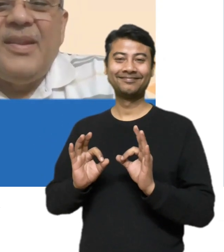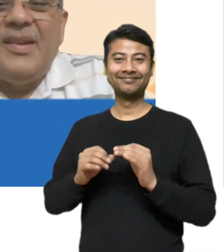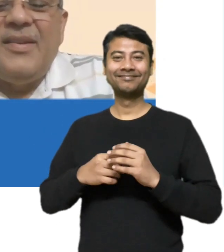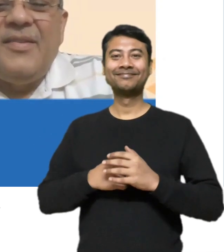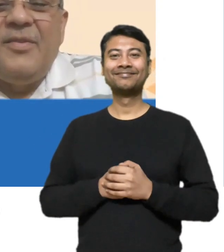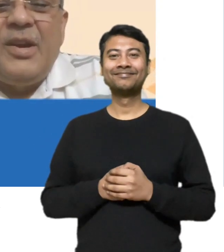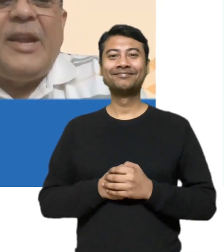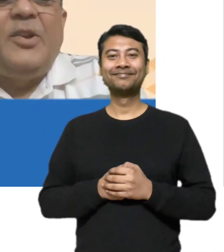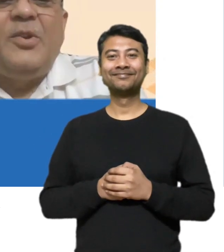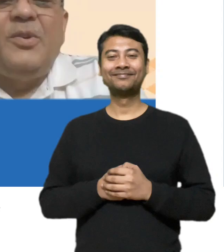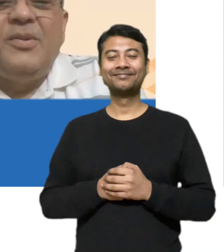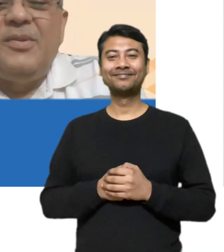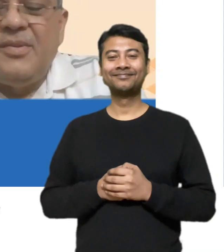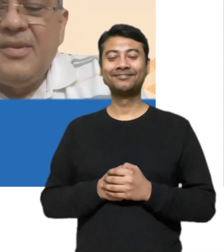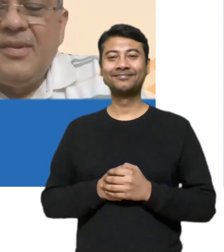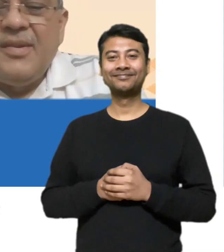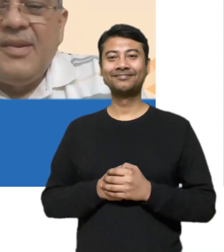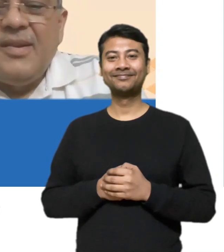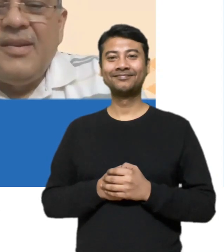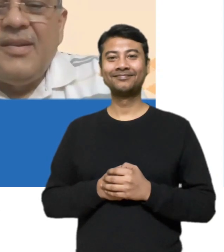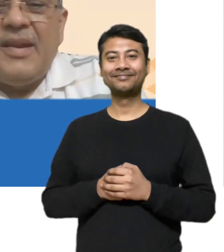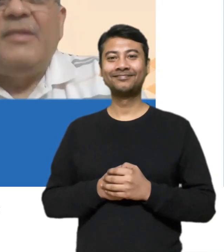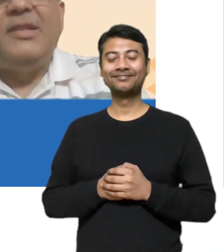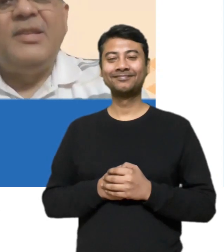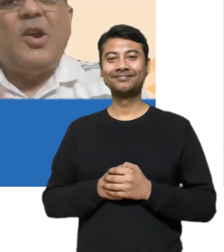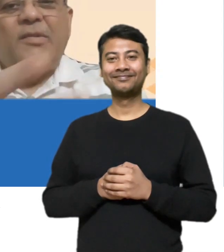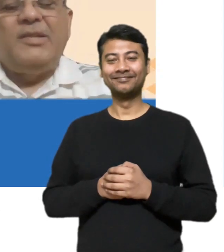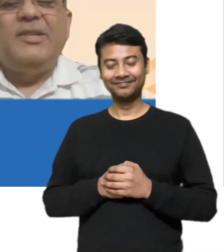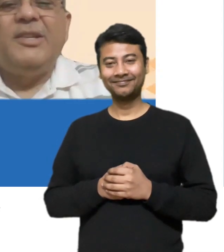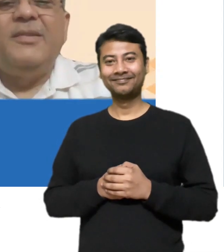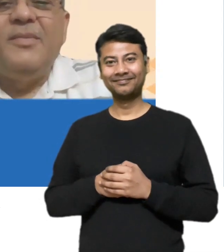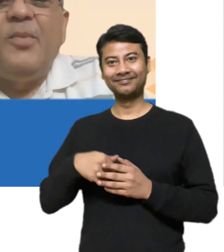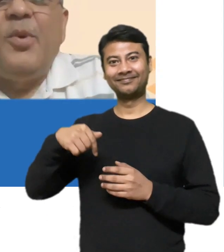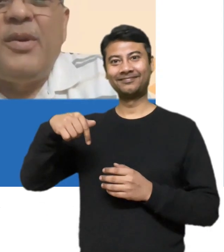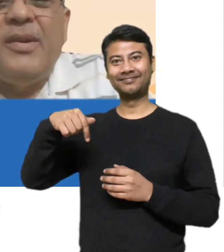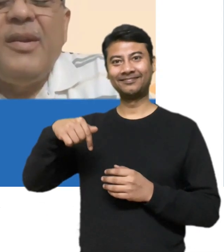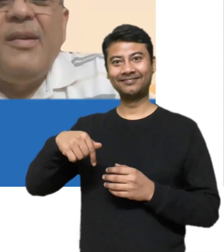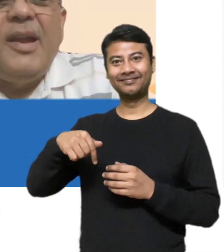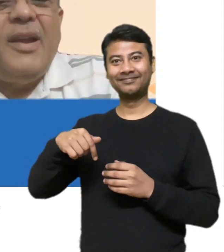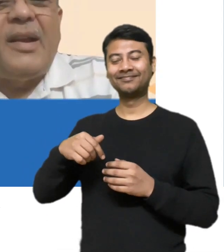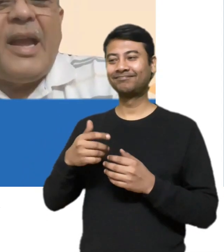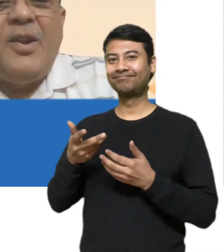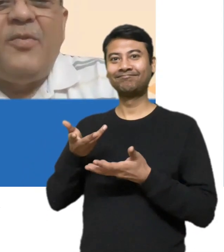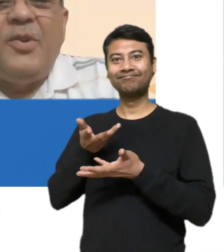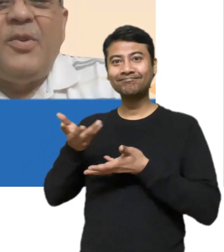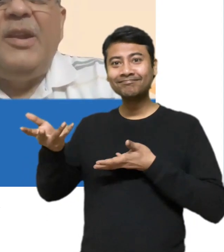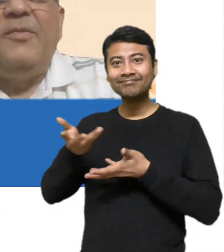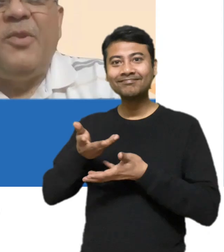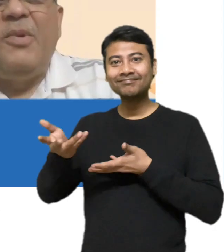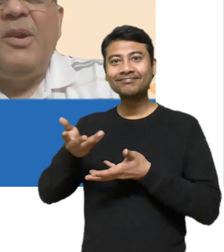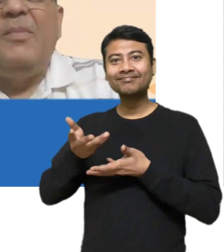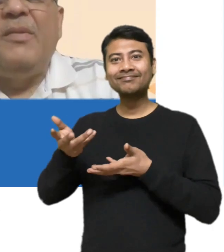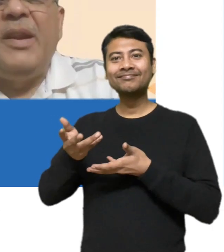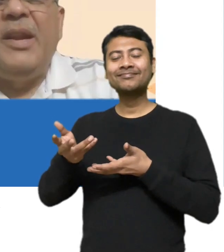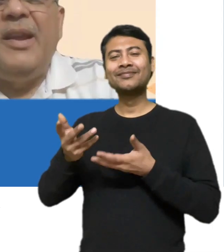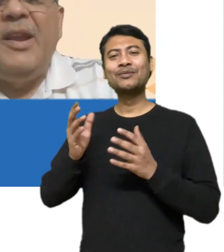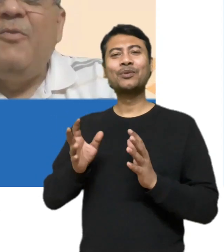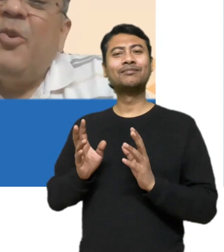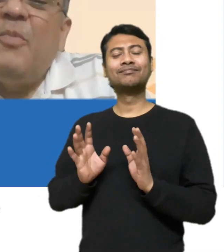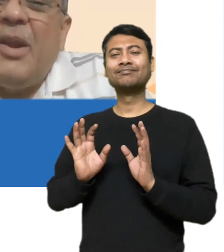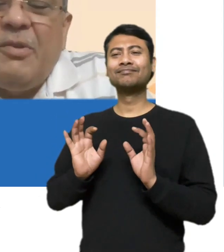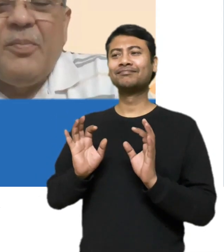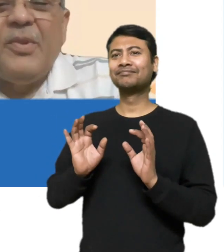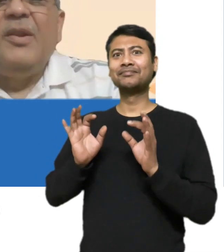Uh, would like to have this conversation more kind of informal but